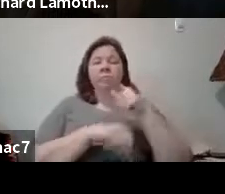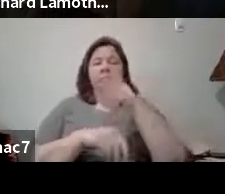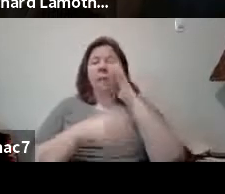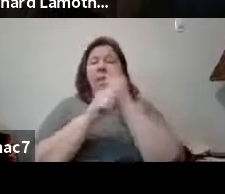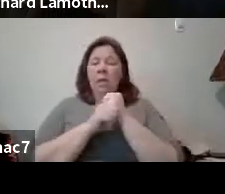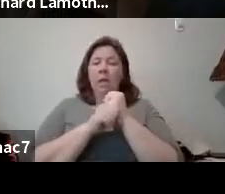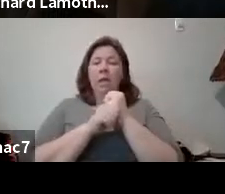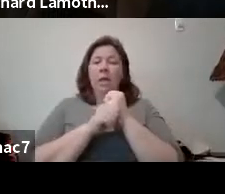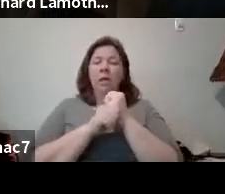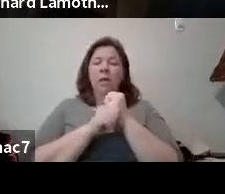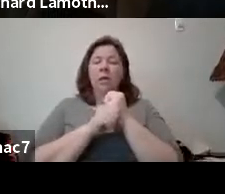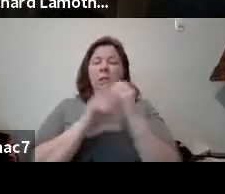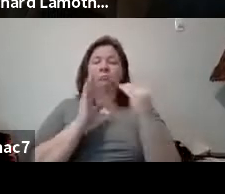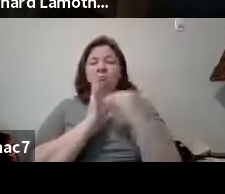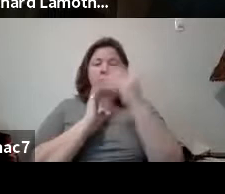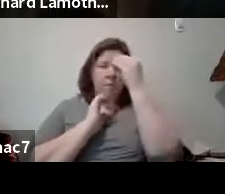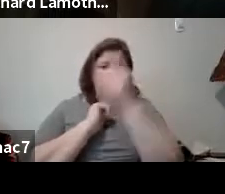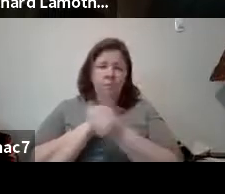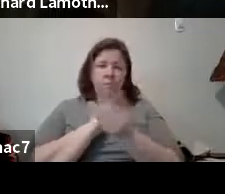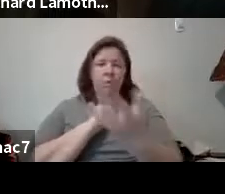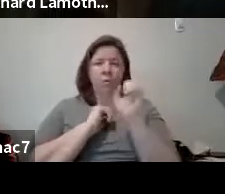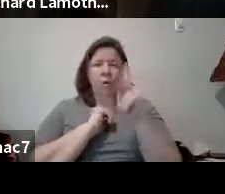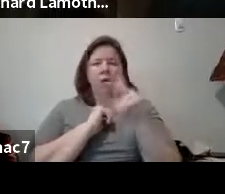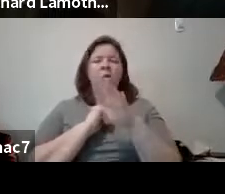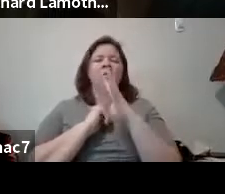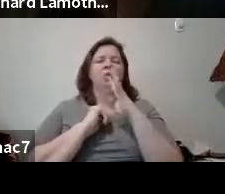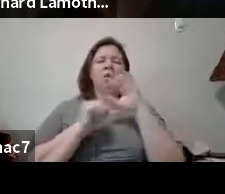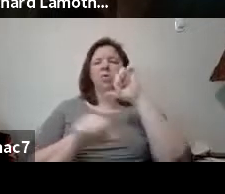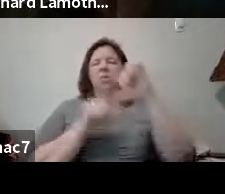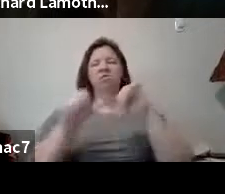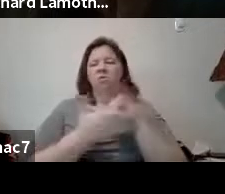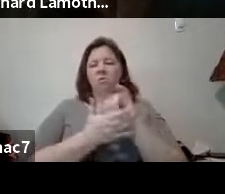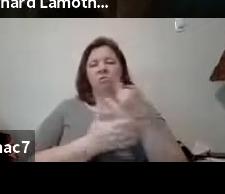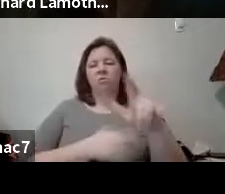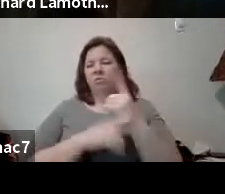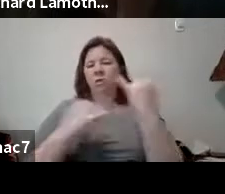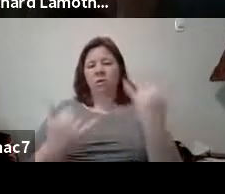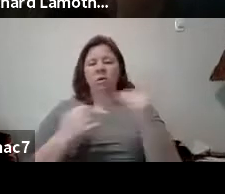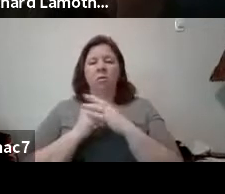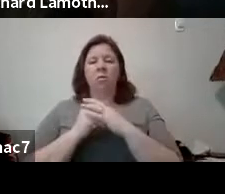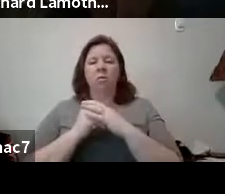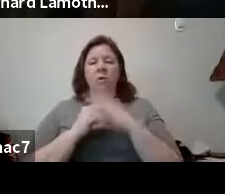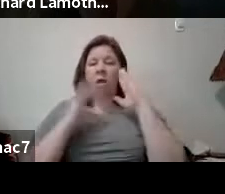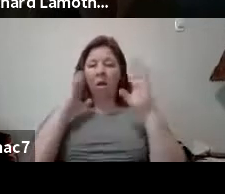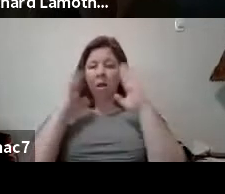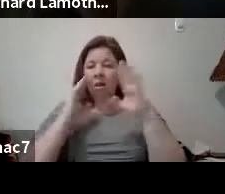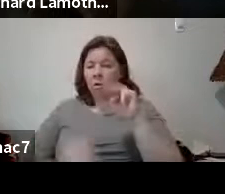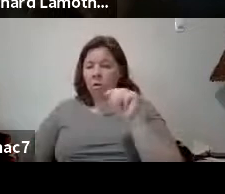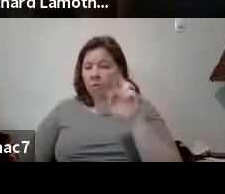recording some way or another. Great. Hi, Marina. Hello, hello. Who's